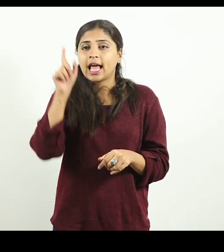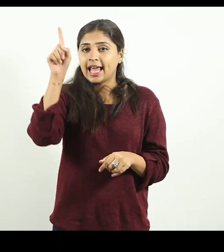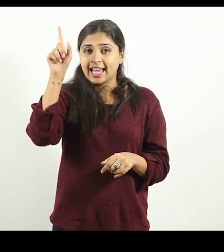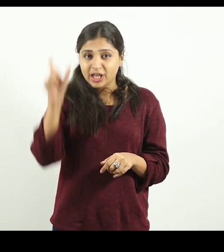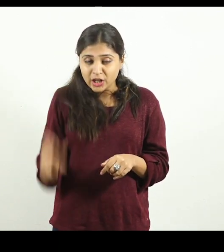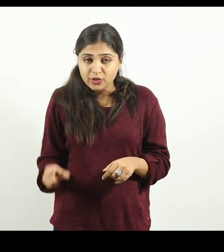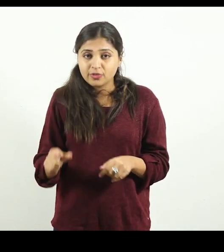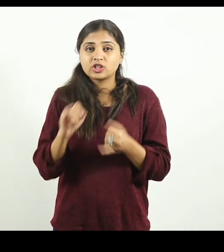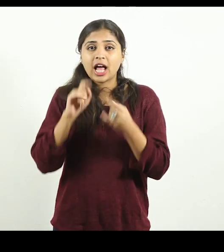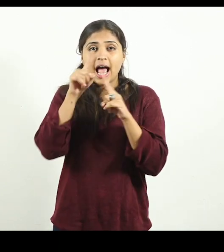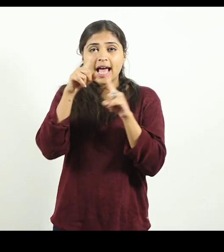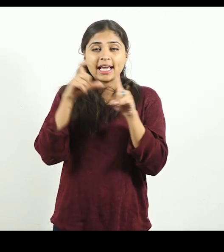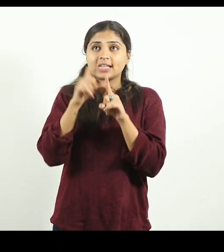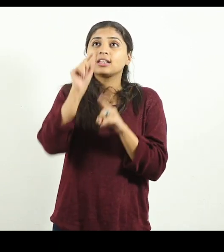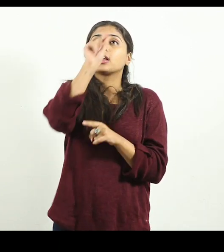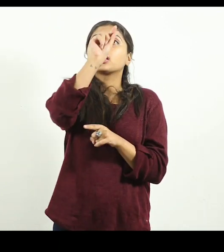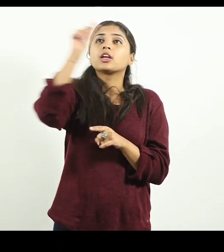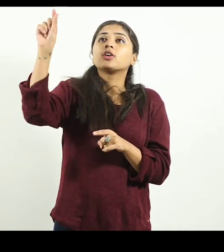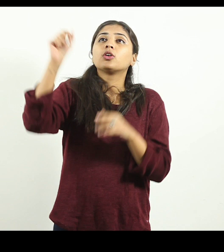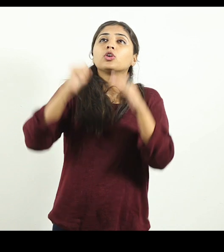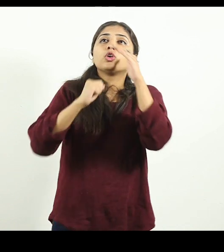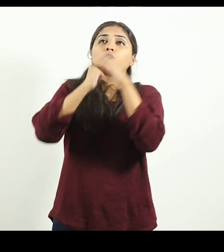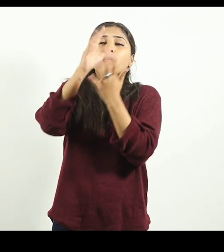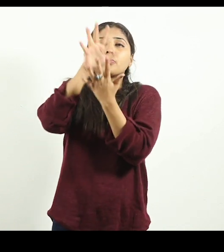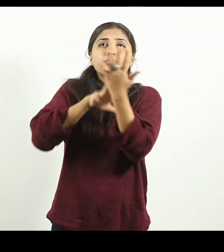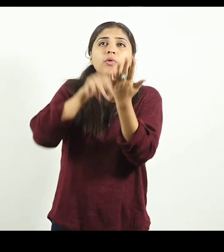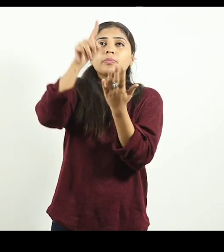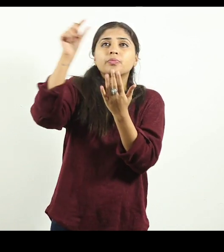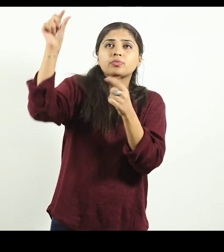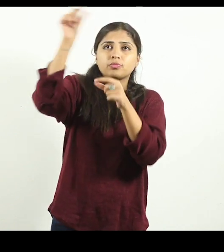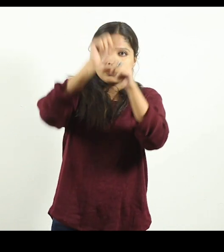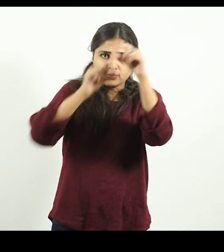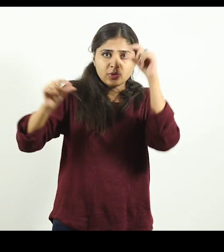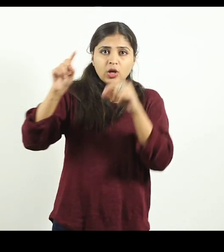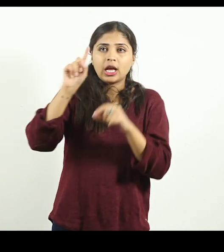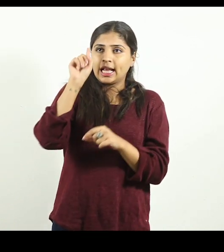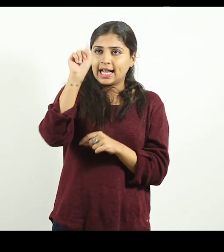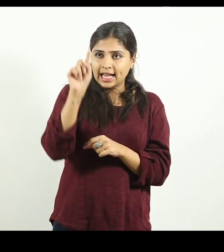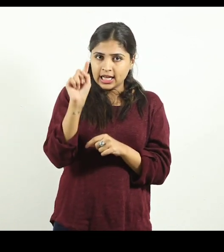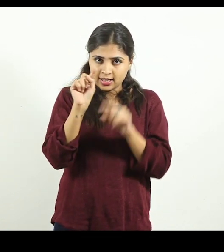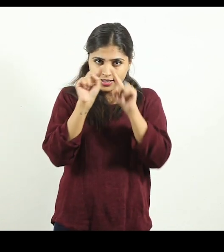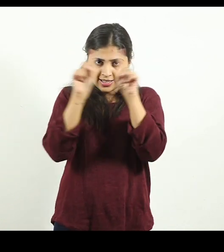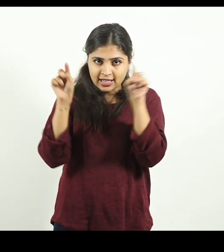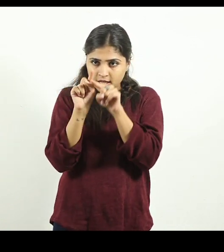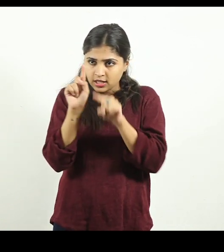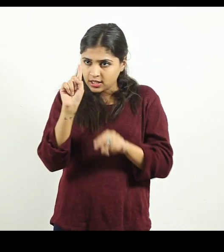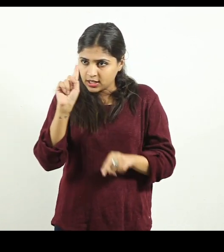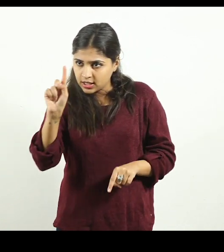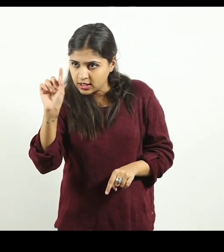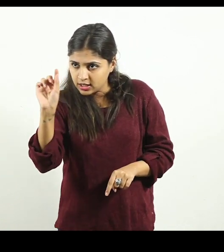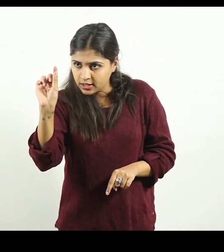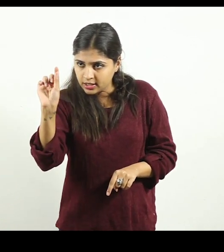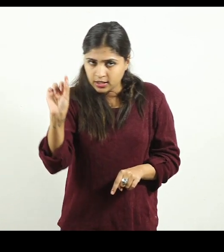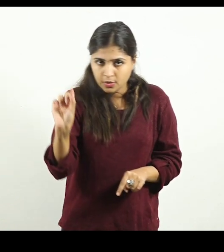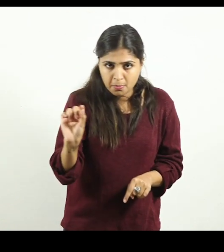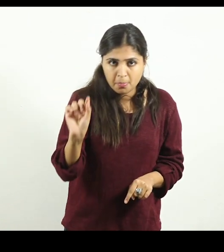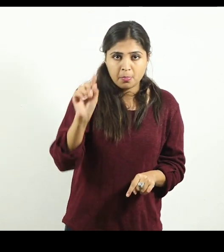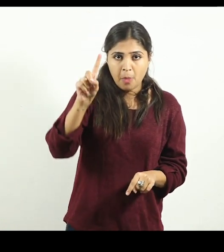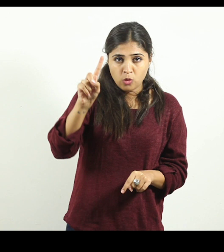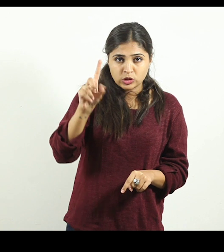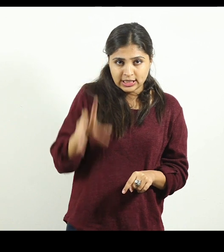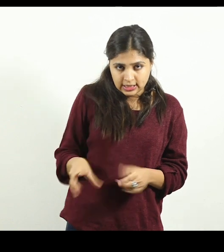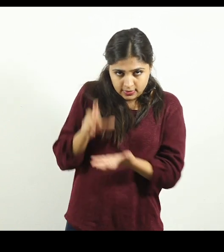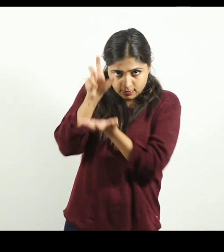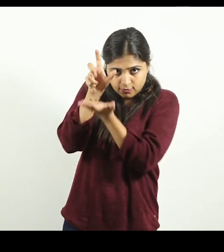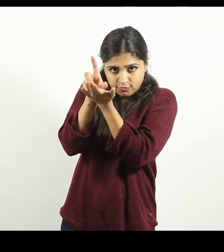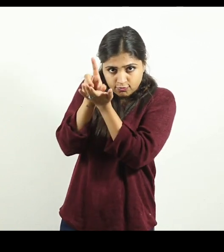the form around, let's move the individual ID field to the top of the form. To move the fields around, click on the edge of the field